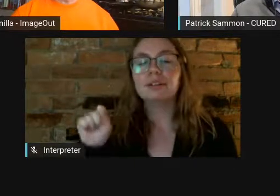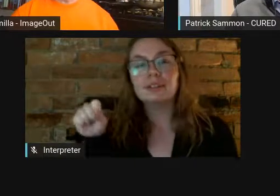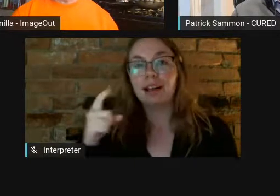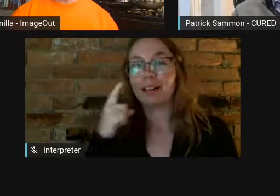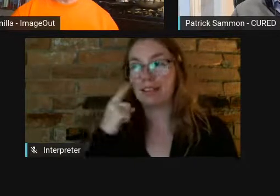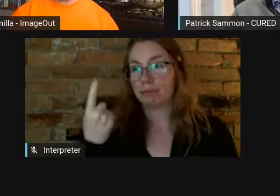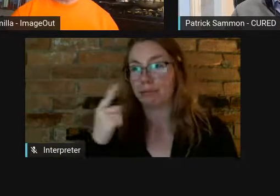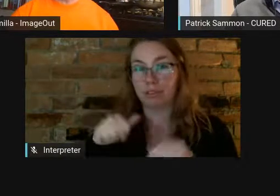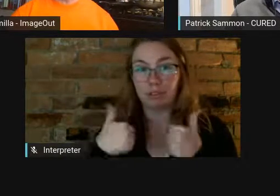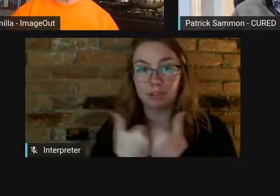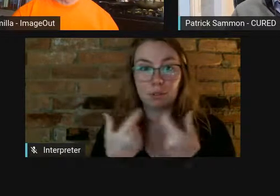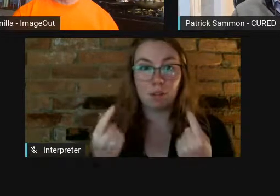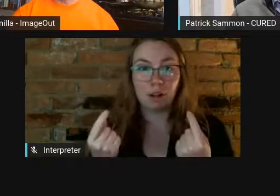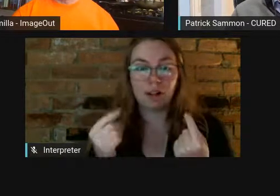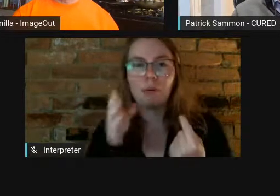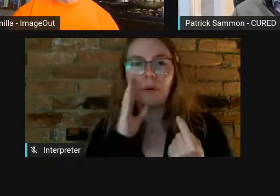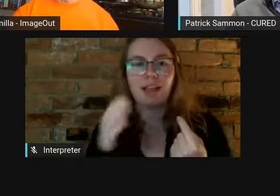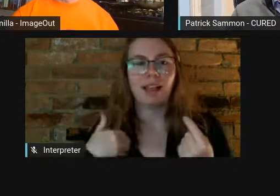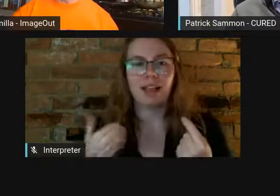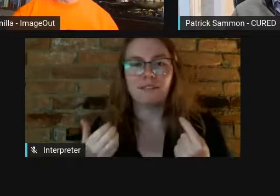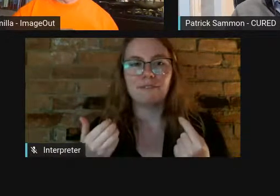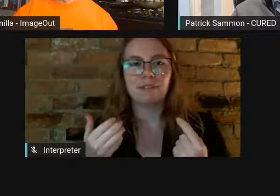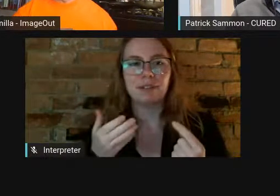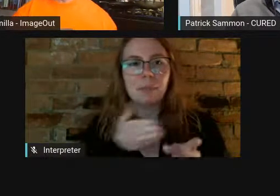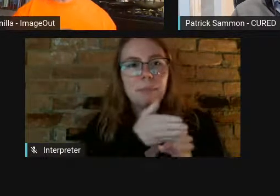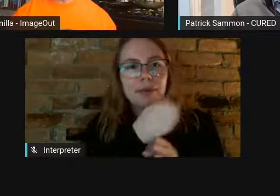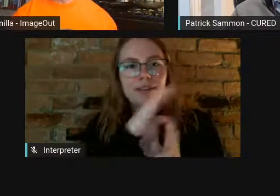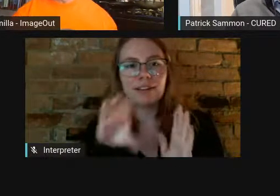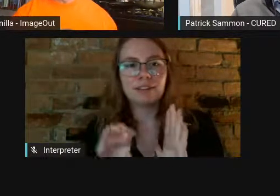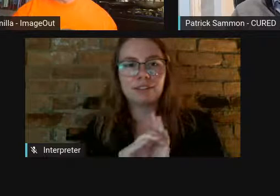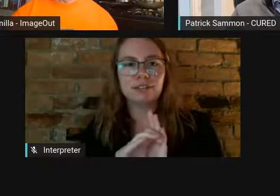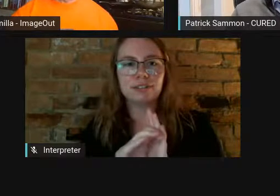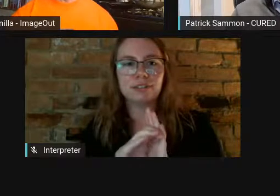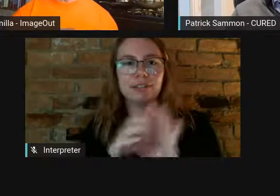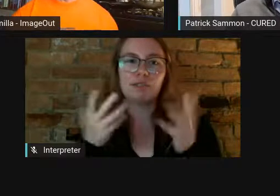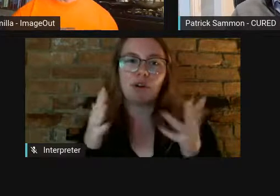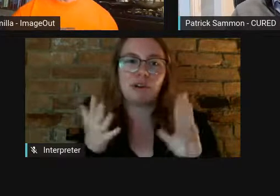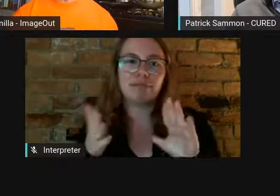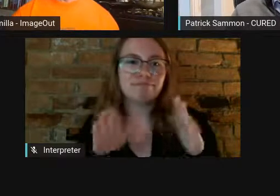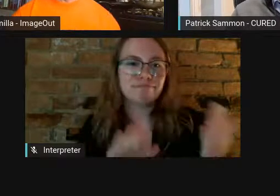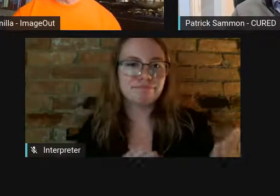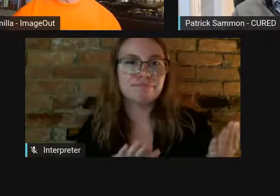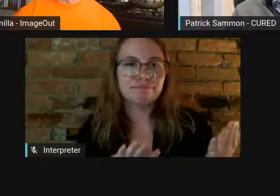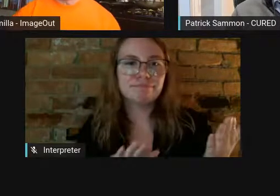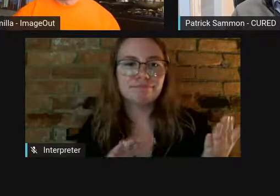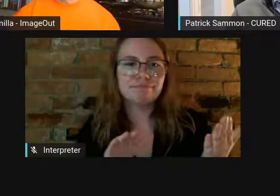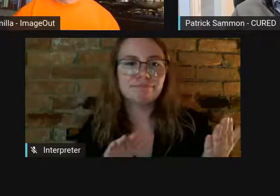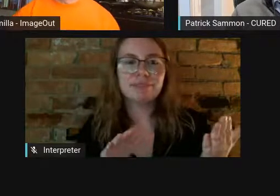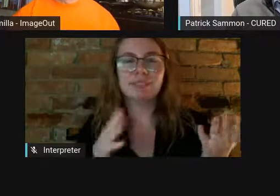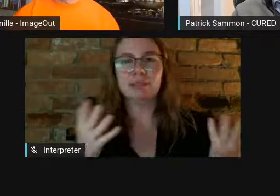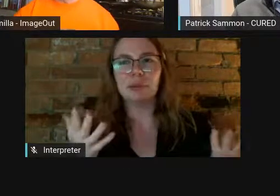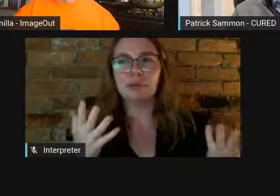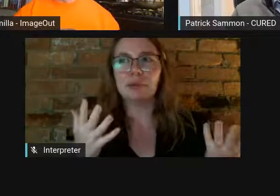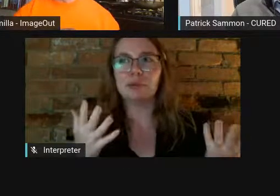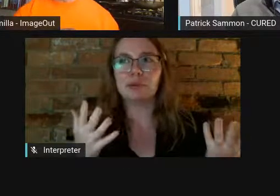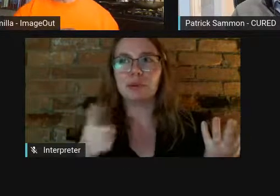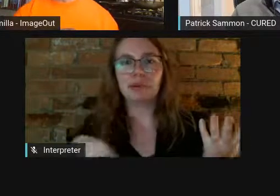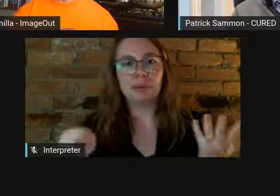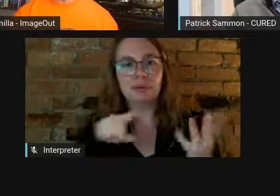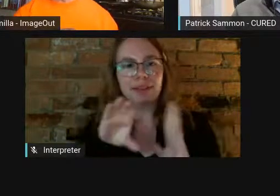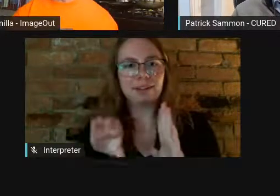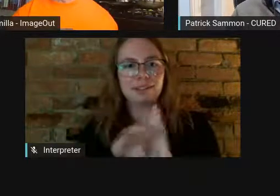you're going to feature main characters that are no longer with us. So you have to really depend on a